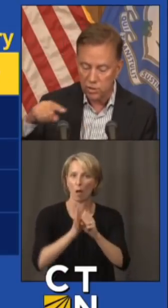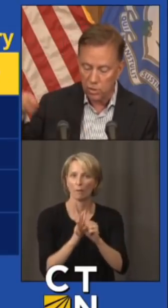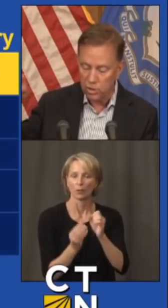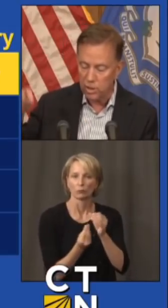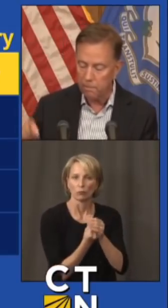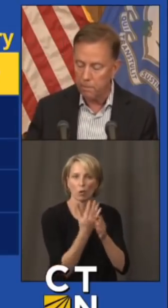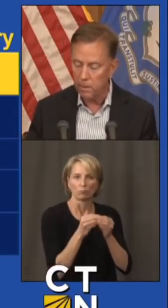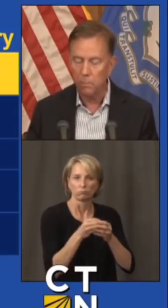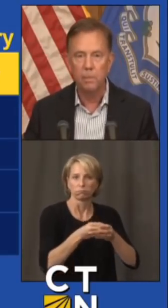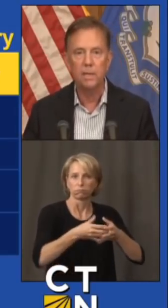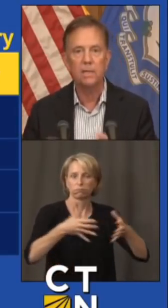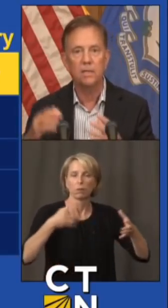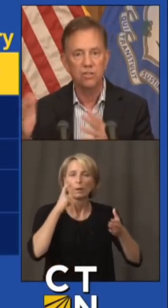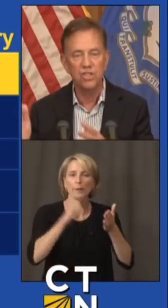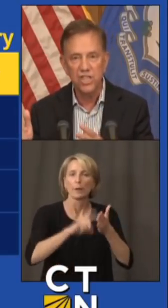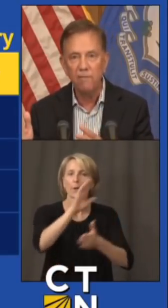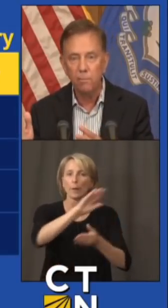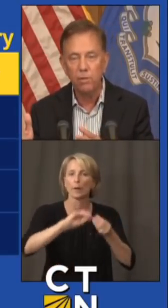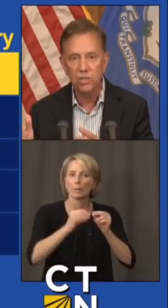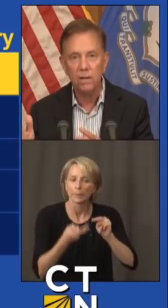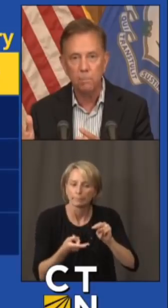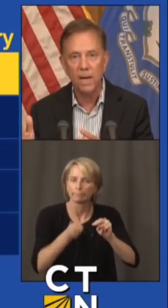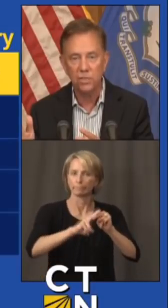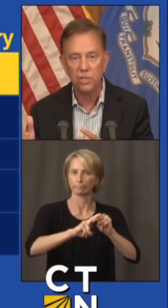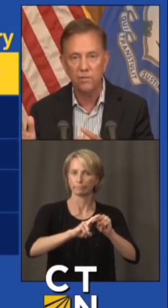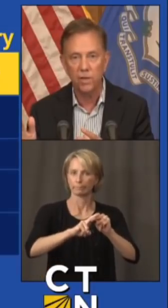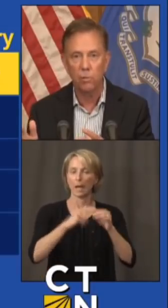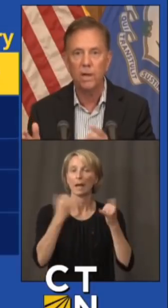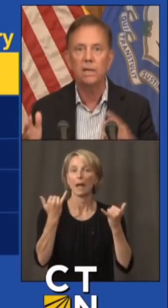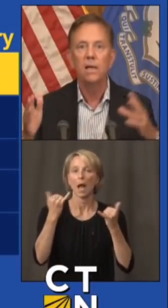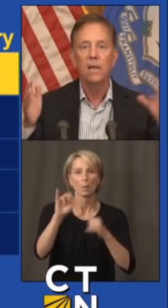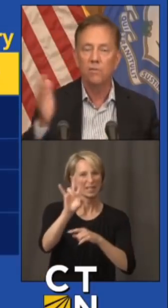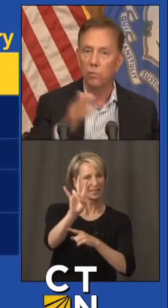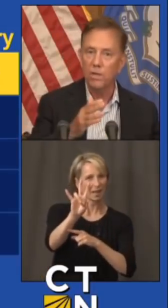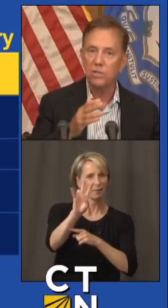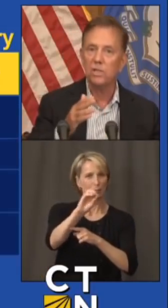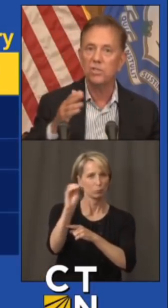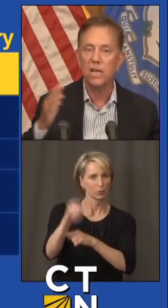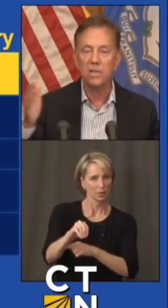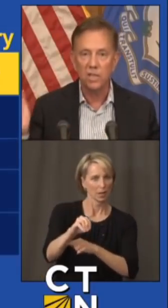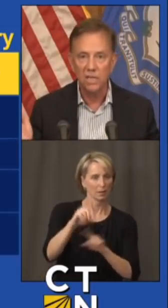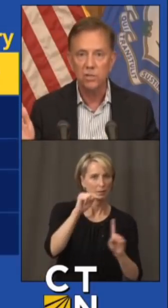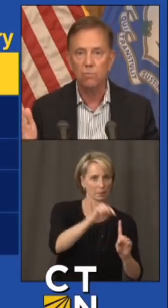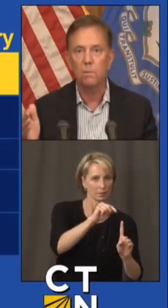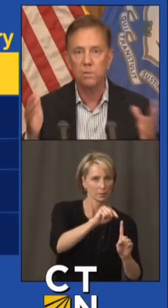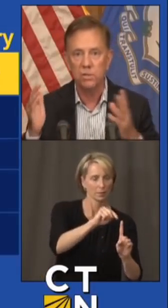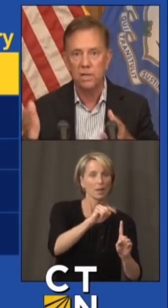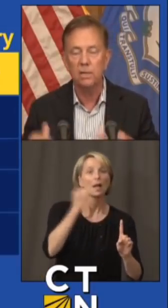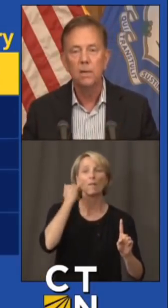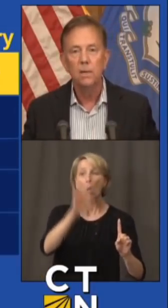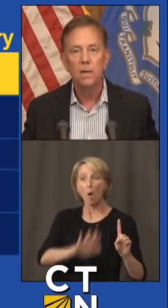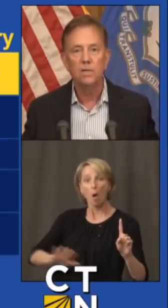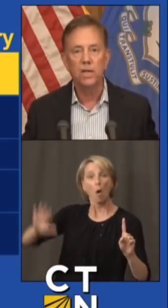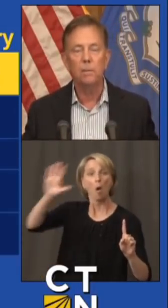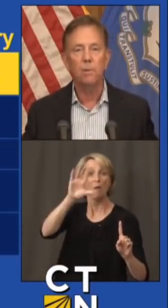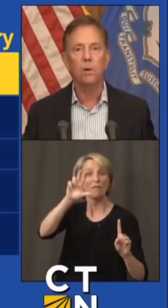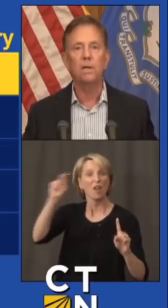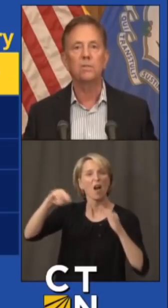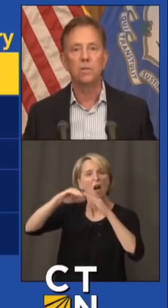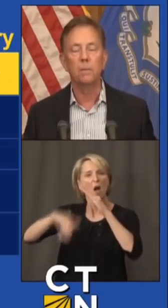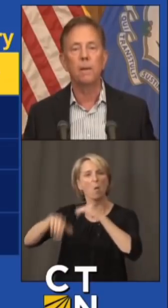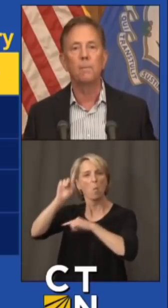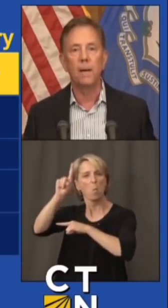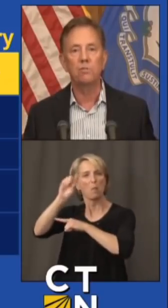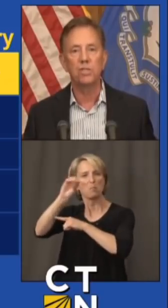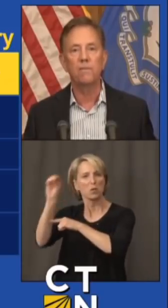They've surged up a little bit. There's a 7% positivity rate. If the rest of the state is less than 1%, Danbury